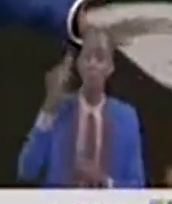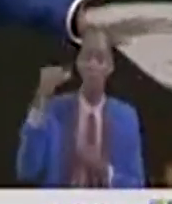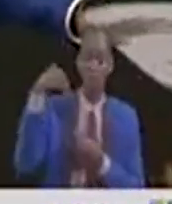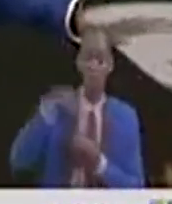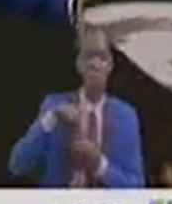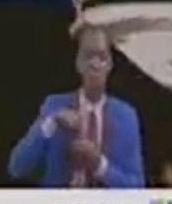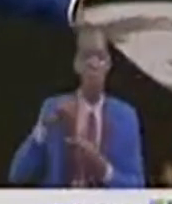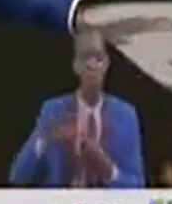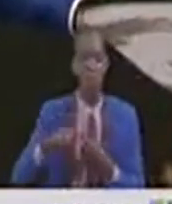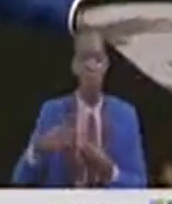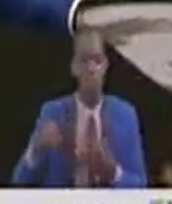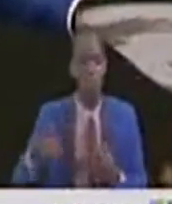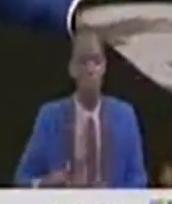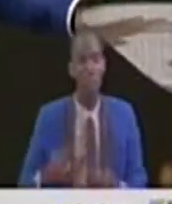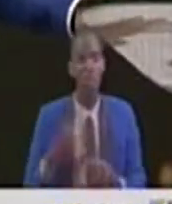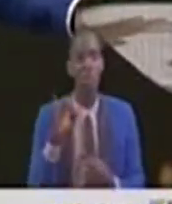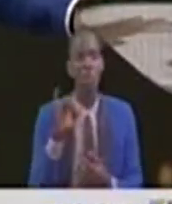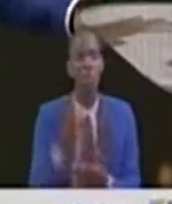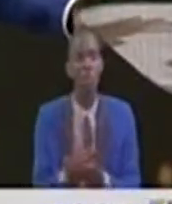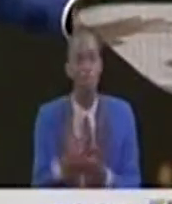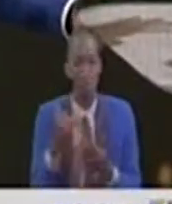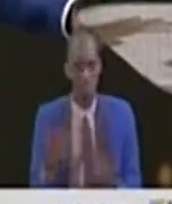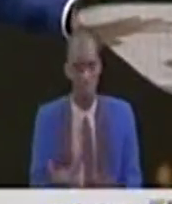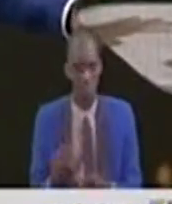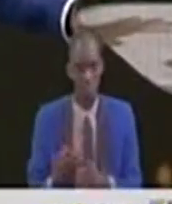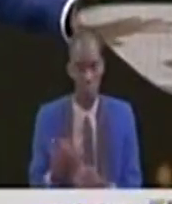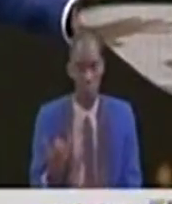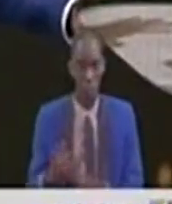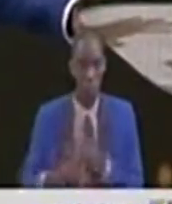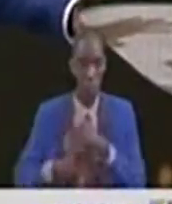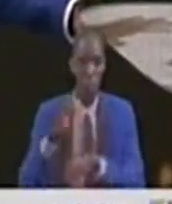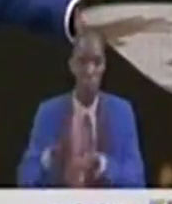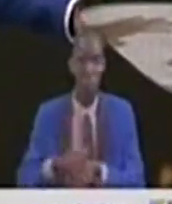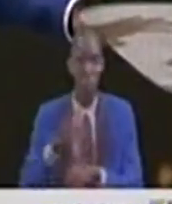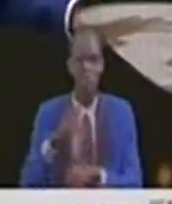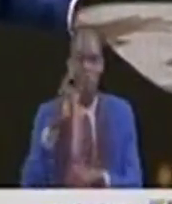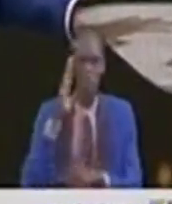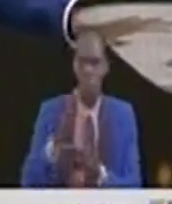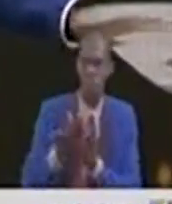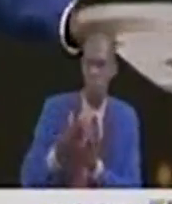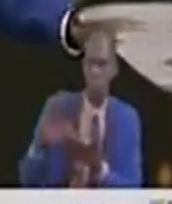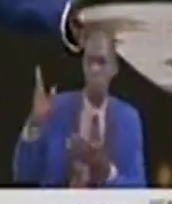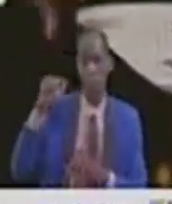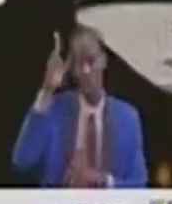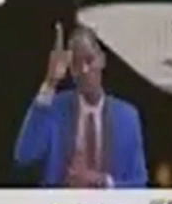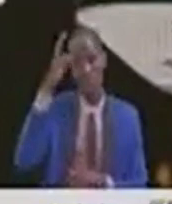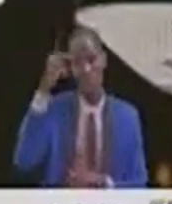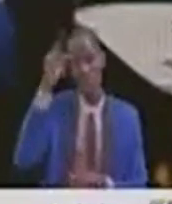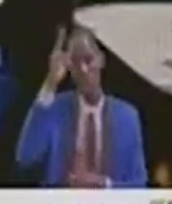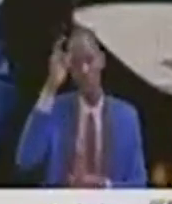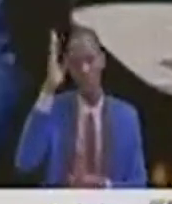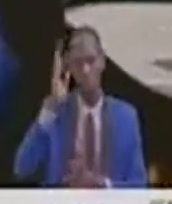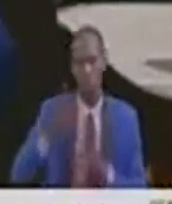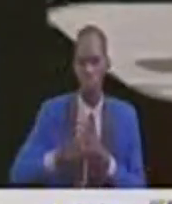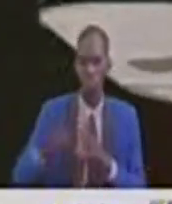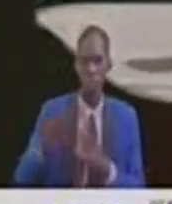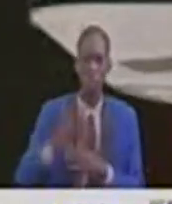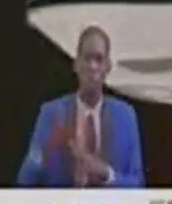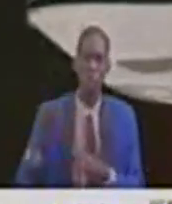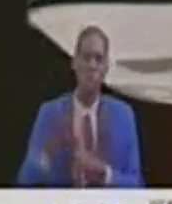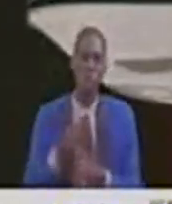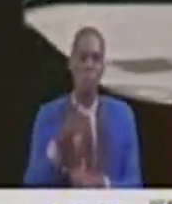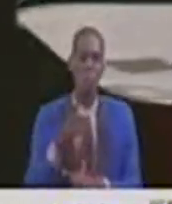that you will now, from now on, resist the devil, and he will flee from you. The